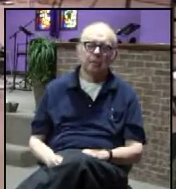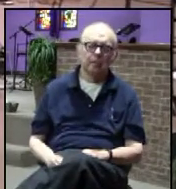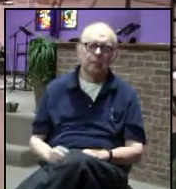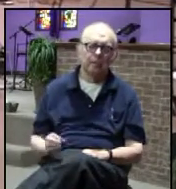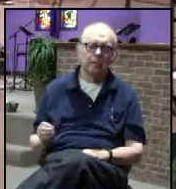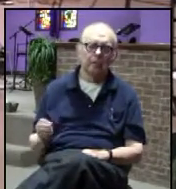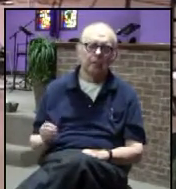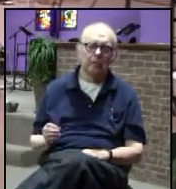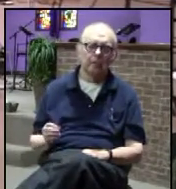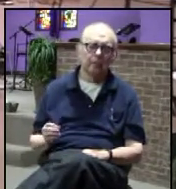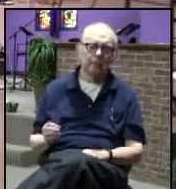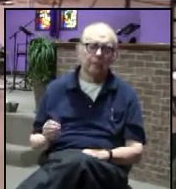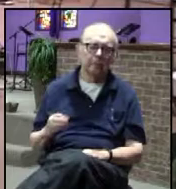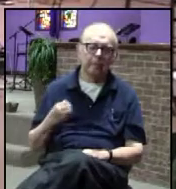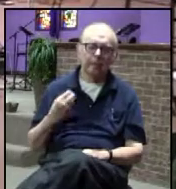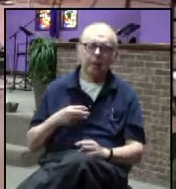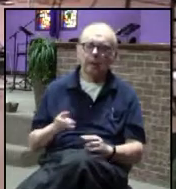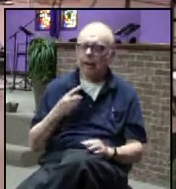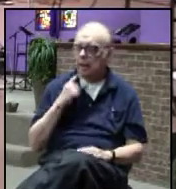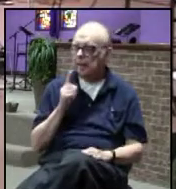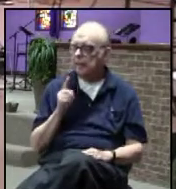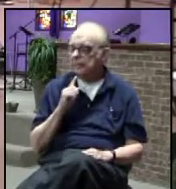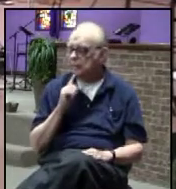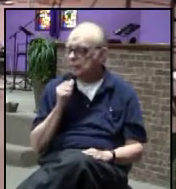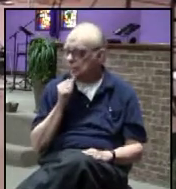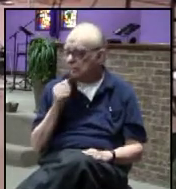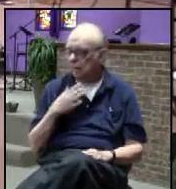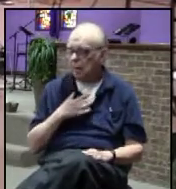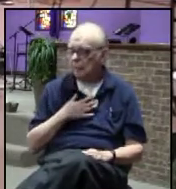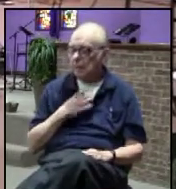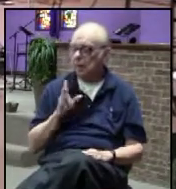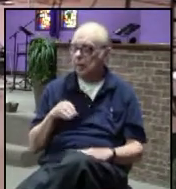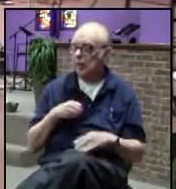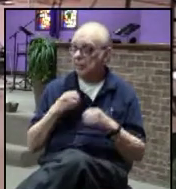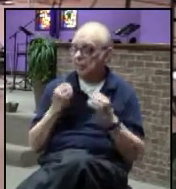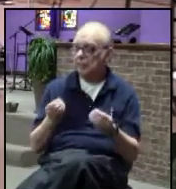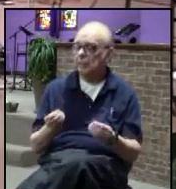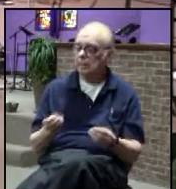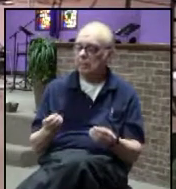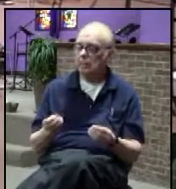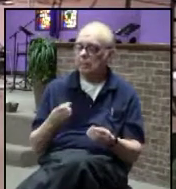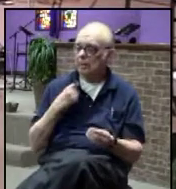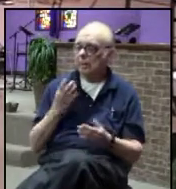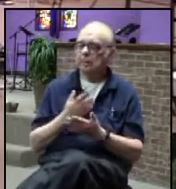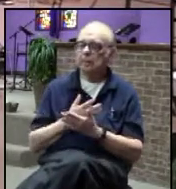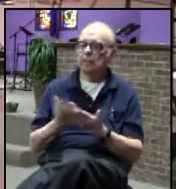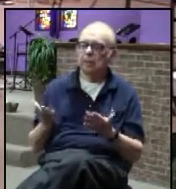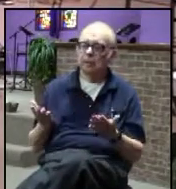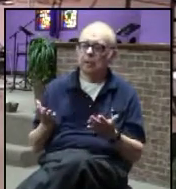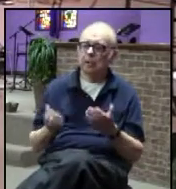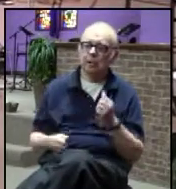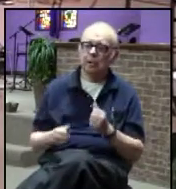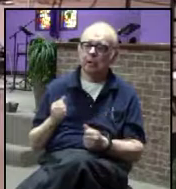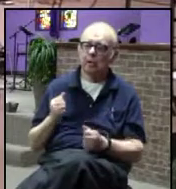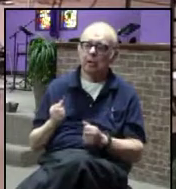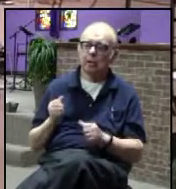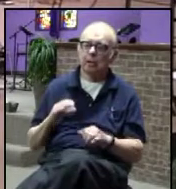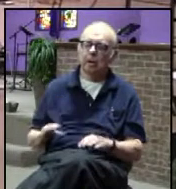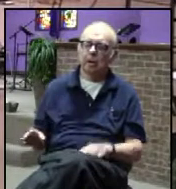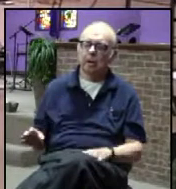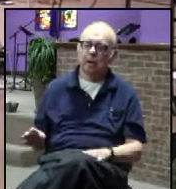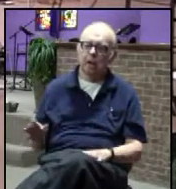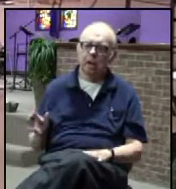And it is our way of saying, this isn't mine, it's giving. Because may I say this to you, that the majority of